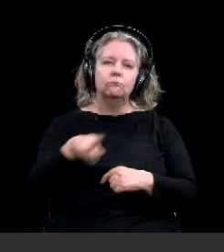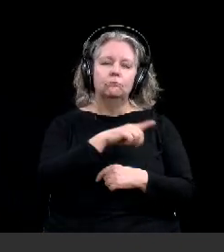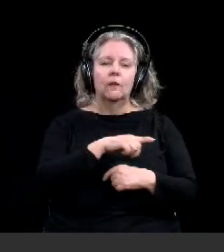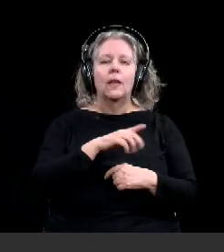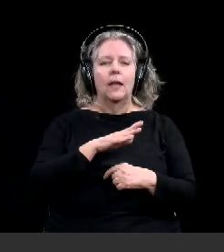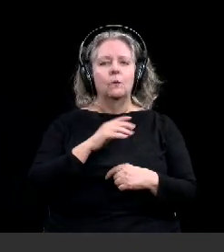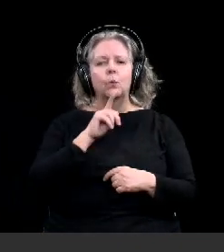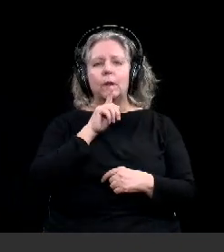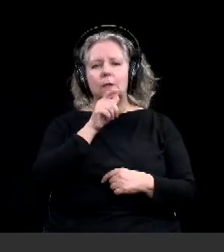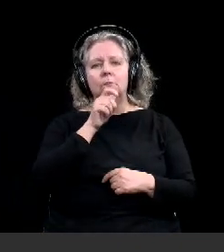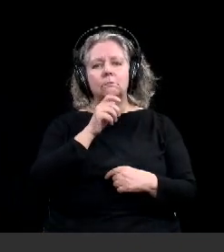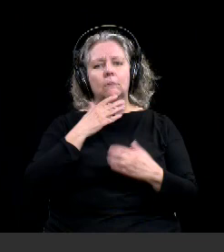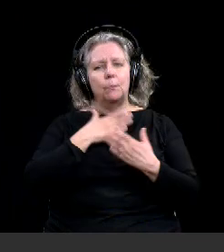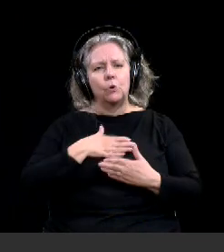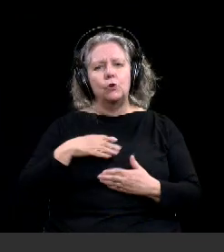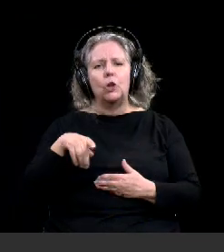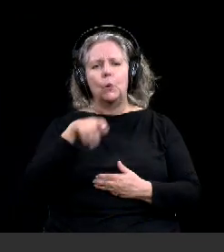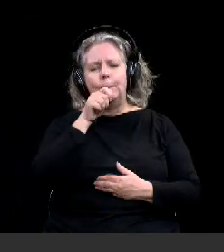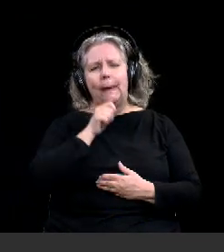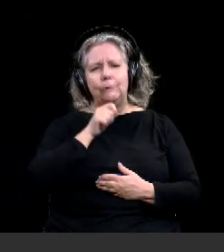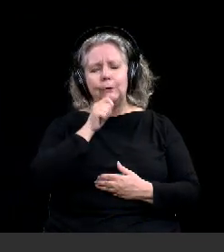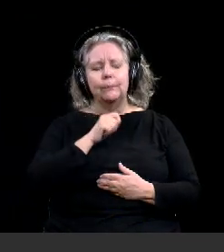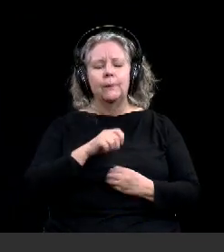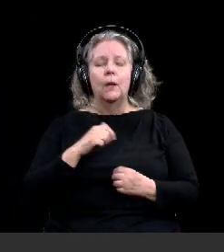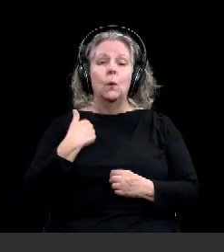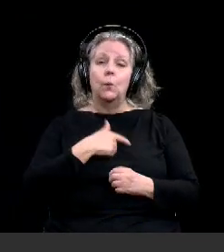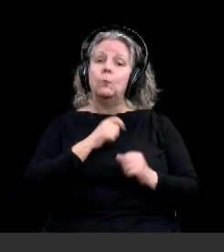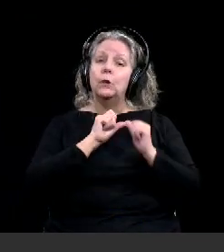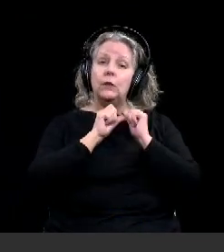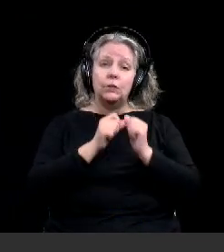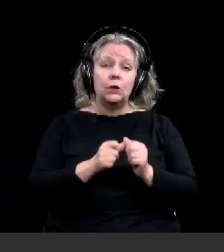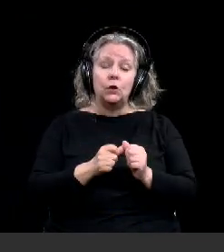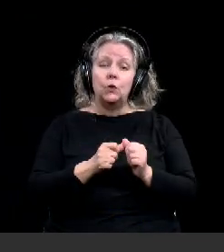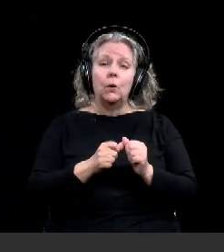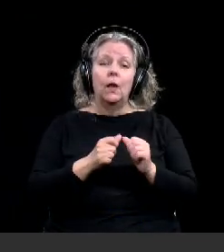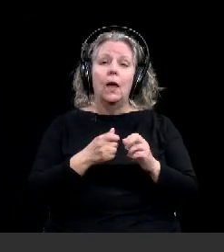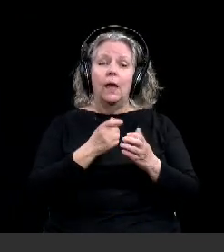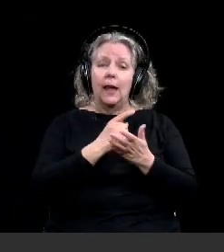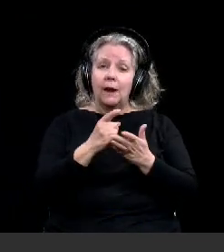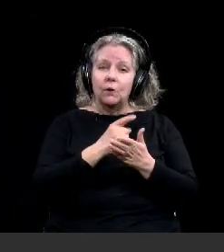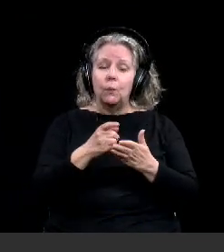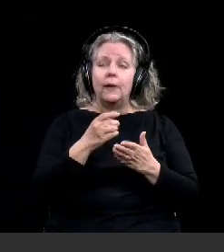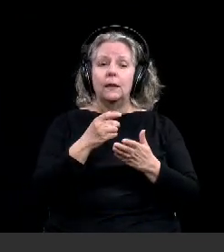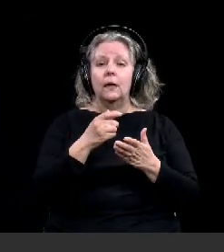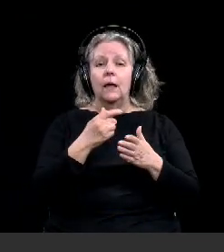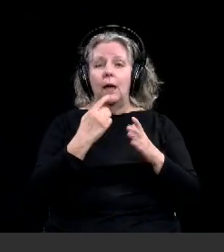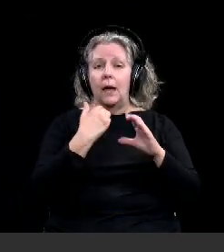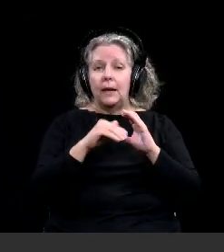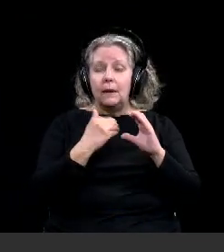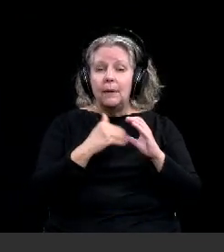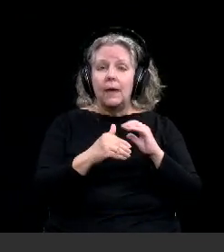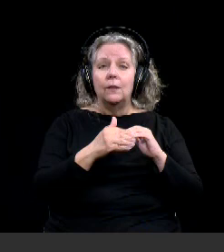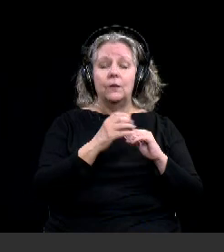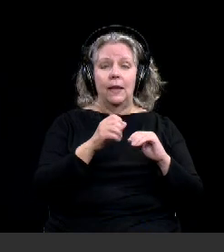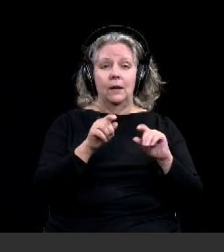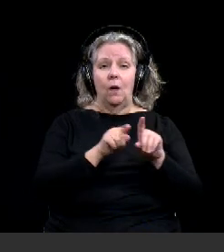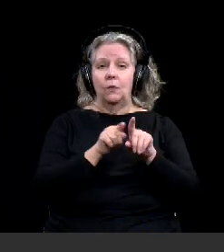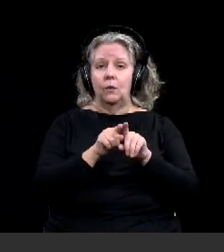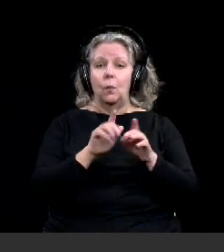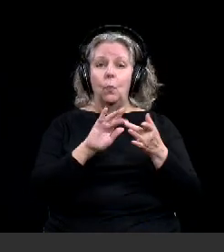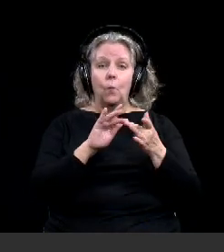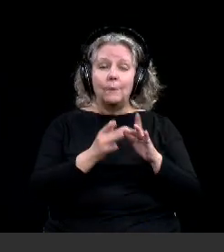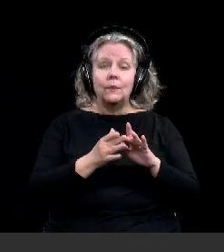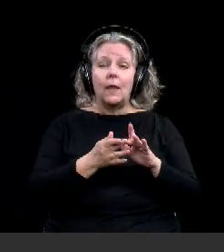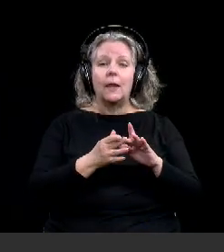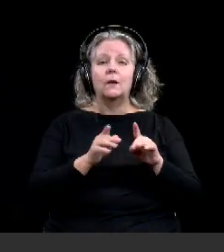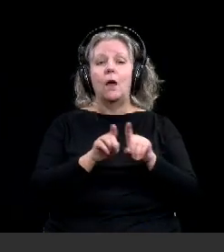update emails, our website, this press conference, social media, town hall meetings, one of which was recently done with a variety of leaders, including